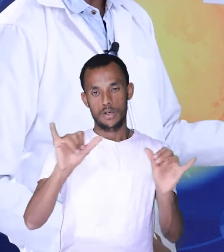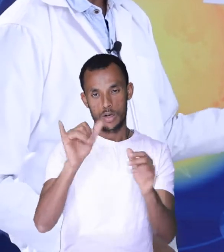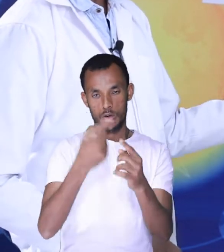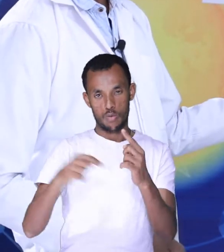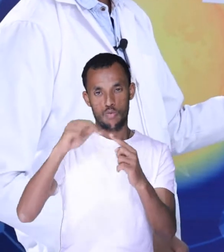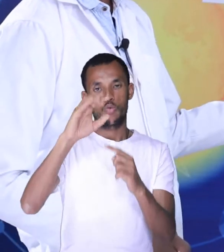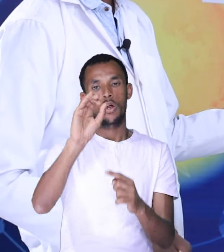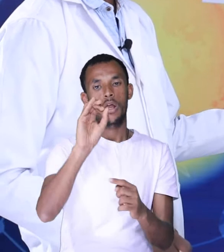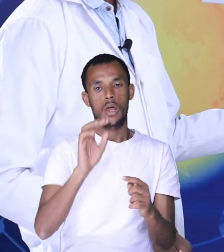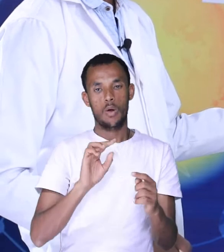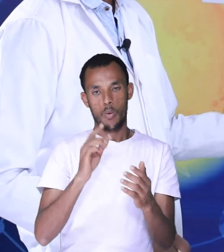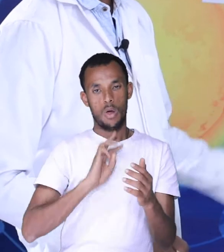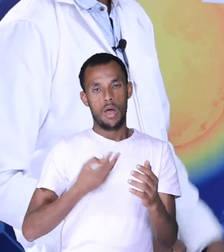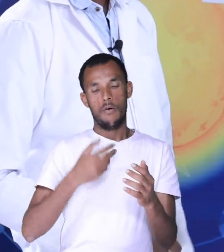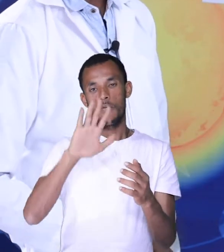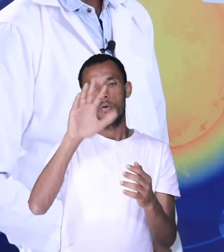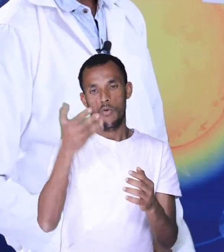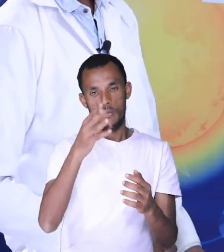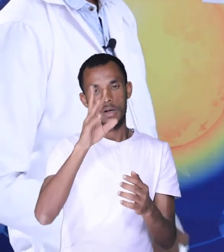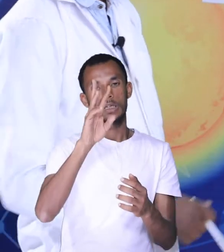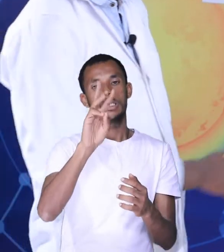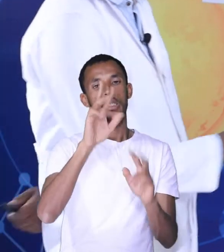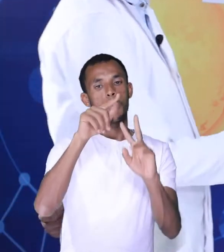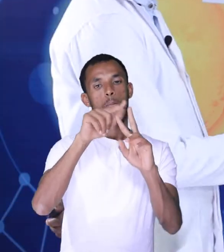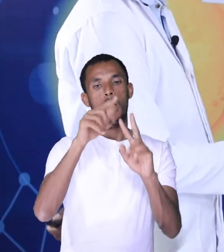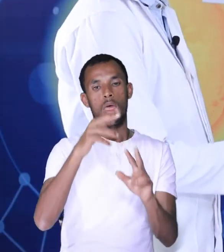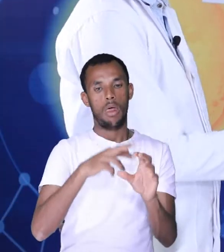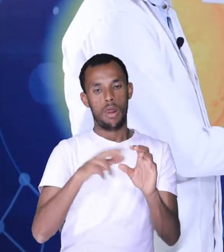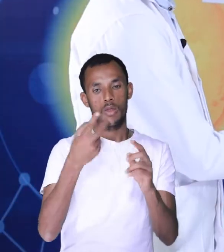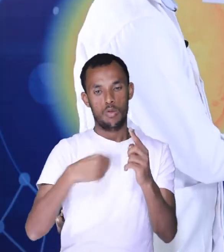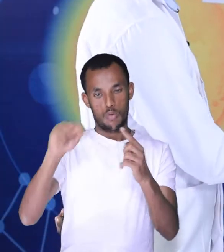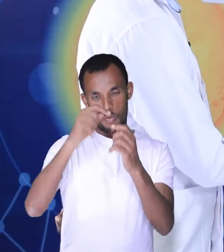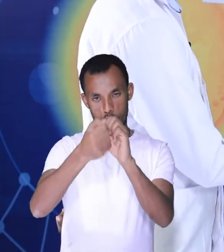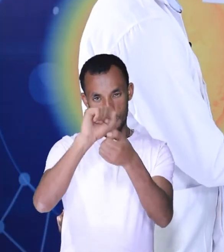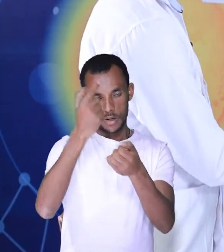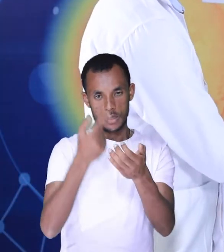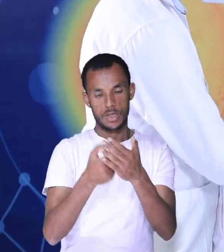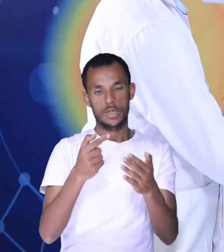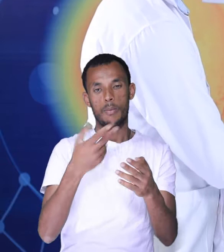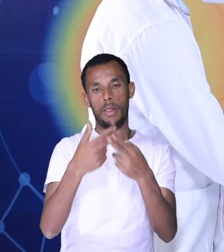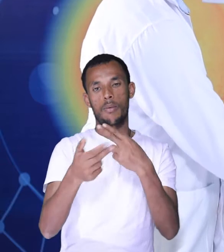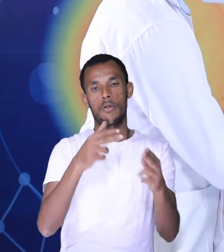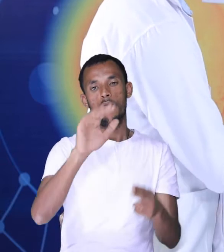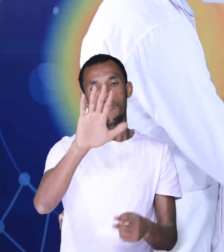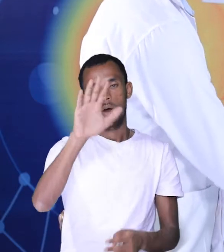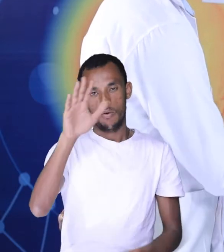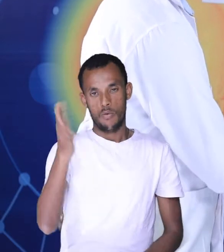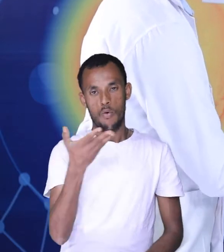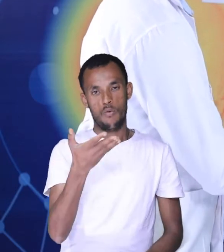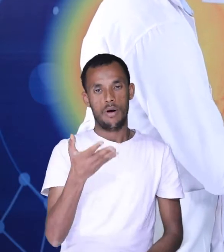into degree. Here we have 5 over 6 pi rad. So to convert this one, multiply with 5